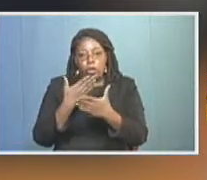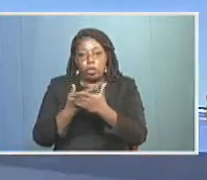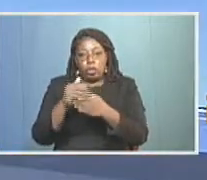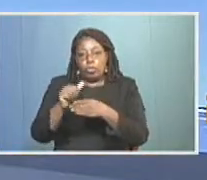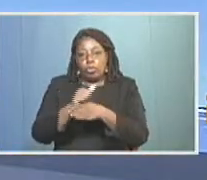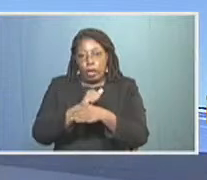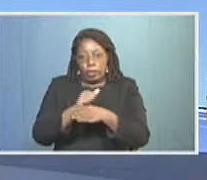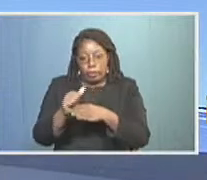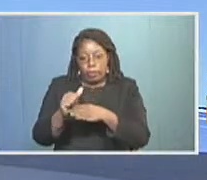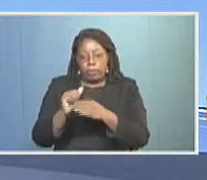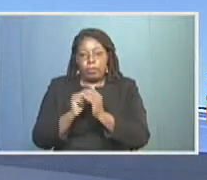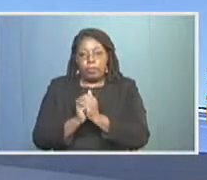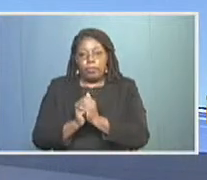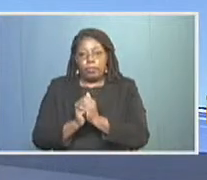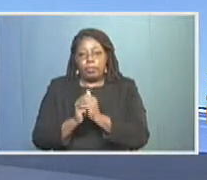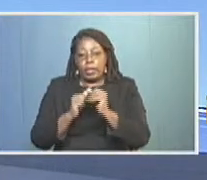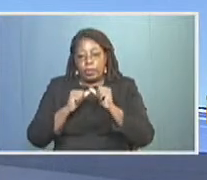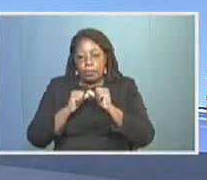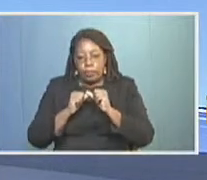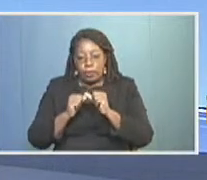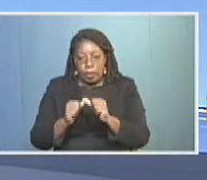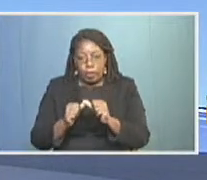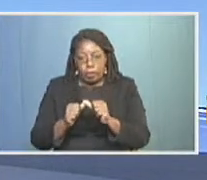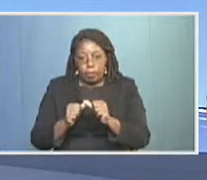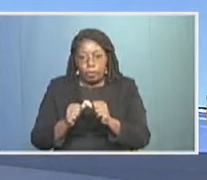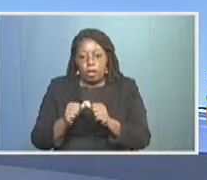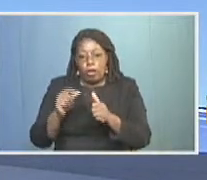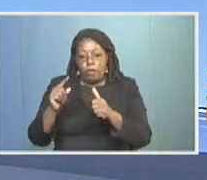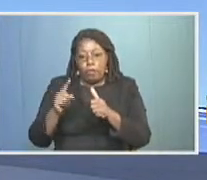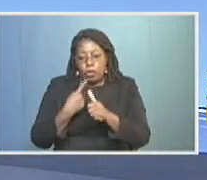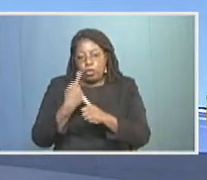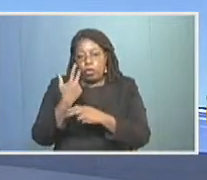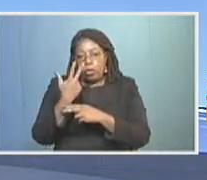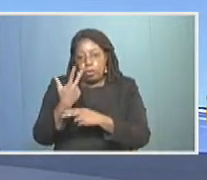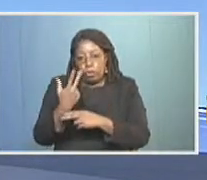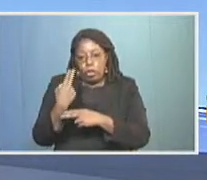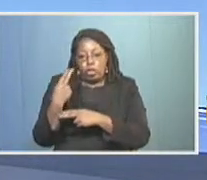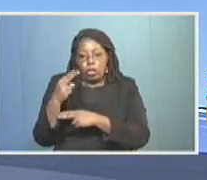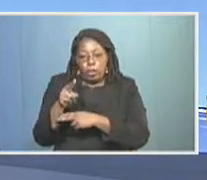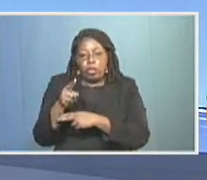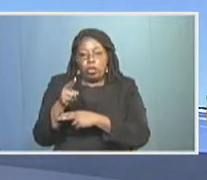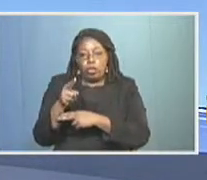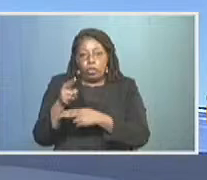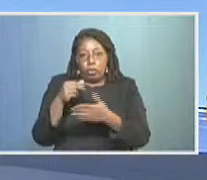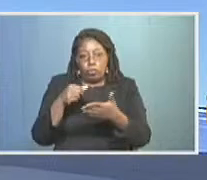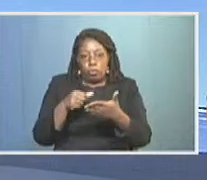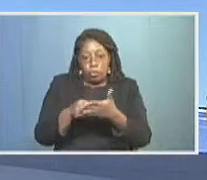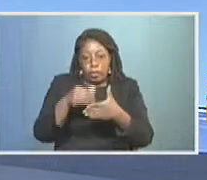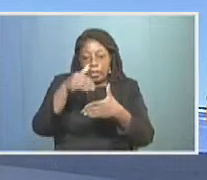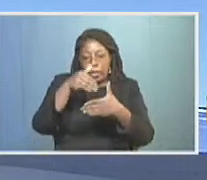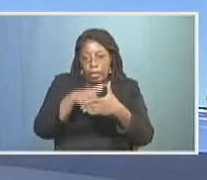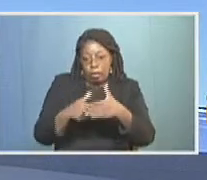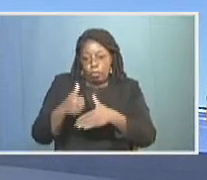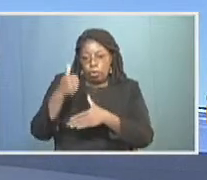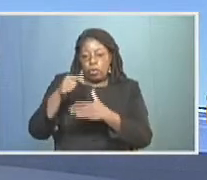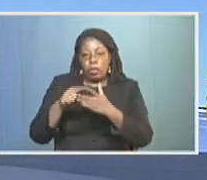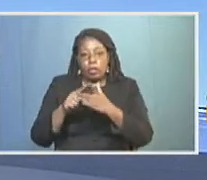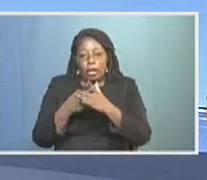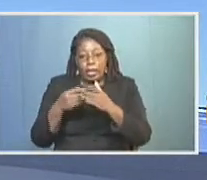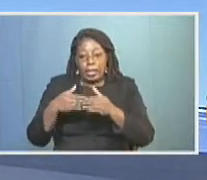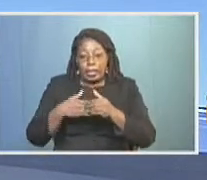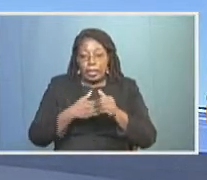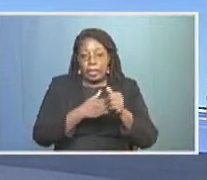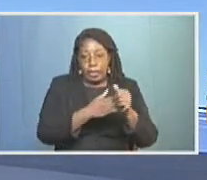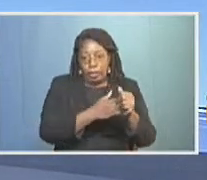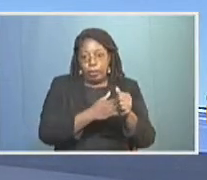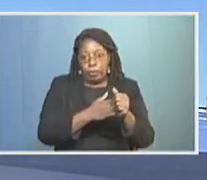practice. And still talking politics, the first of 3 expected nomination forms are in, officially kicking off the leadership